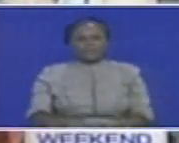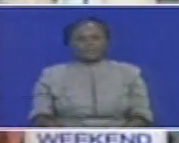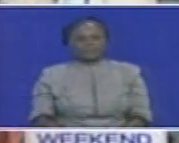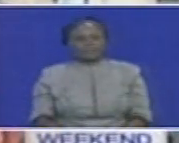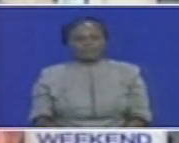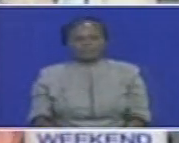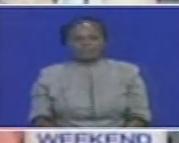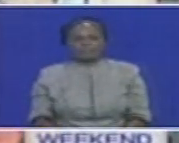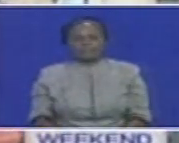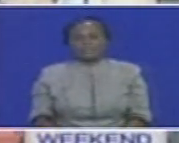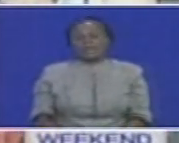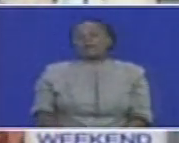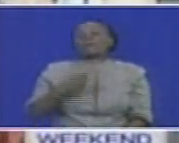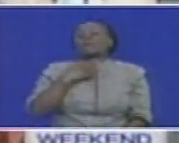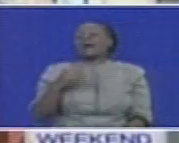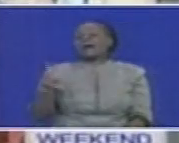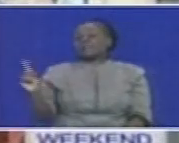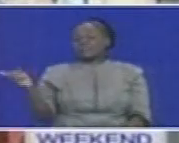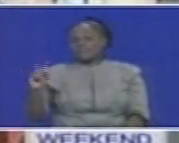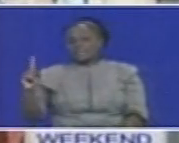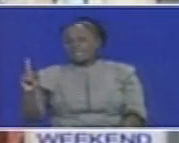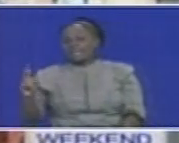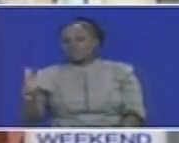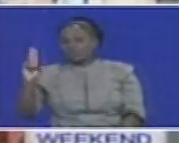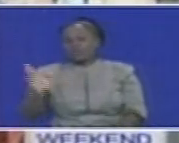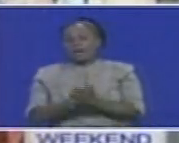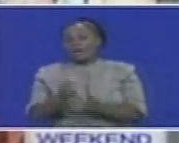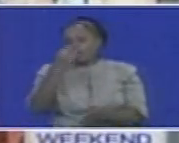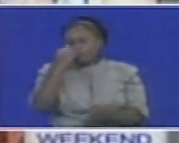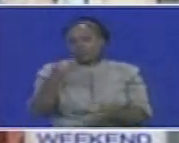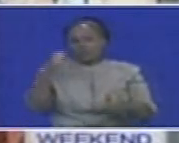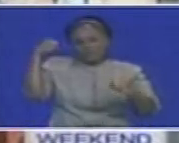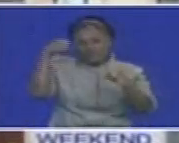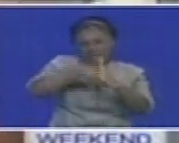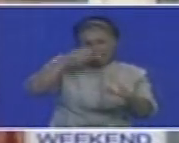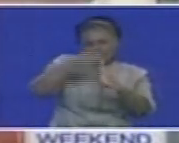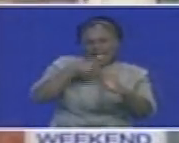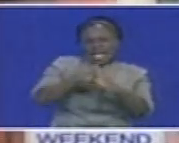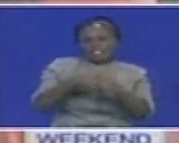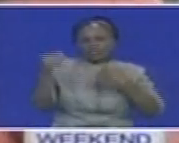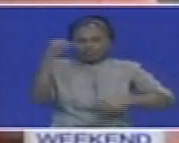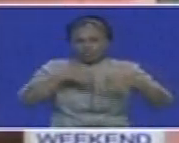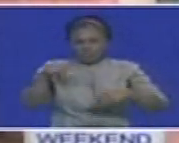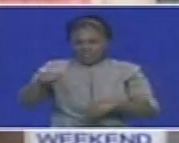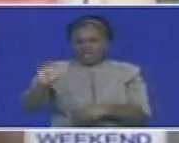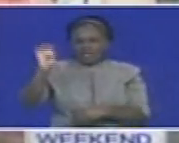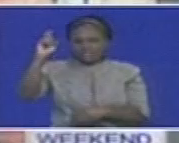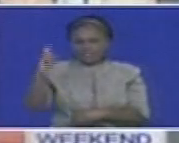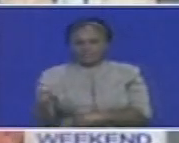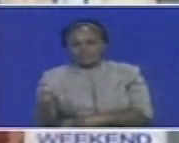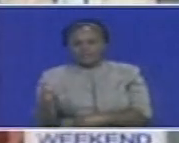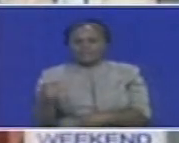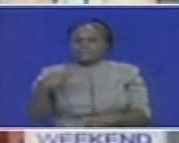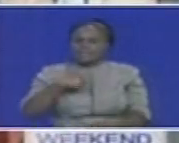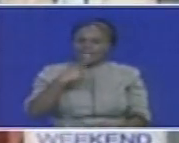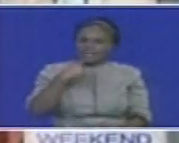We want the President and the Deputy President to fight corruption in the executive. And I want to